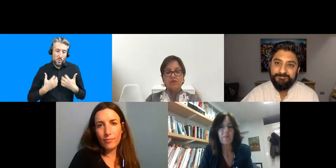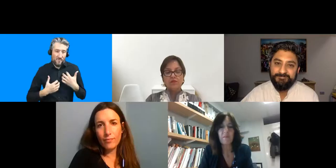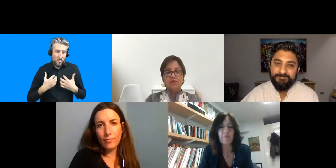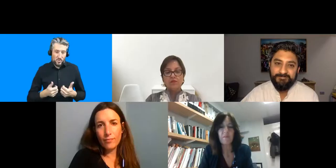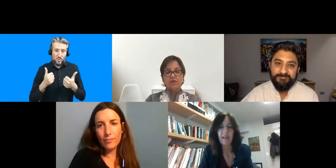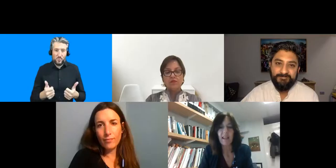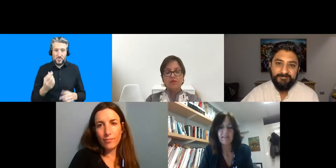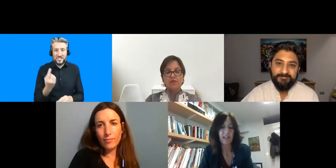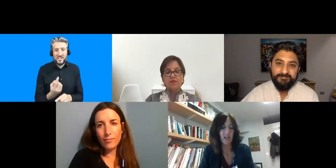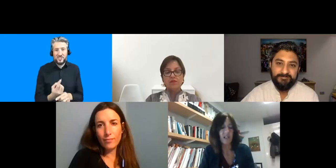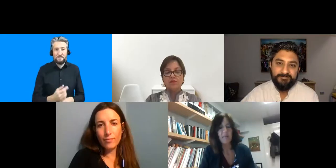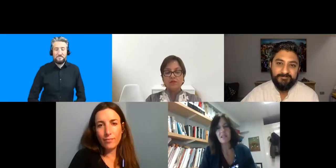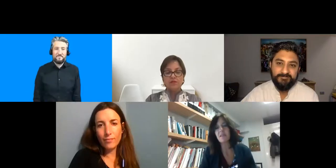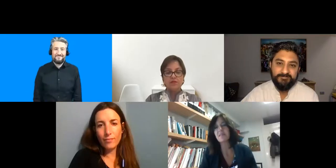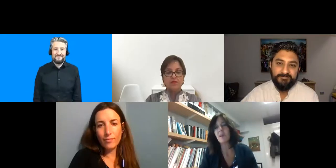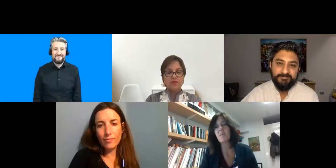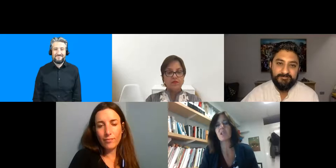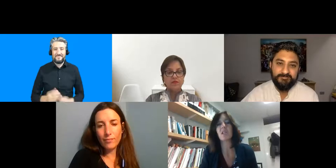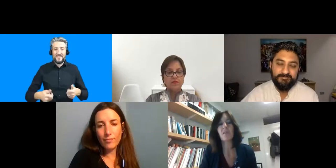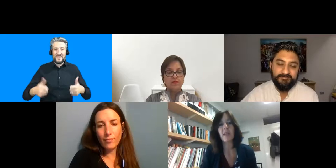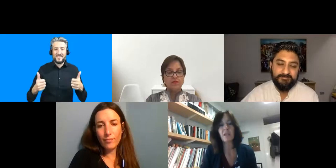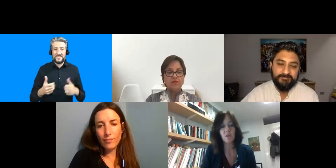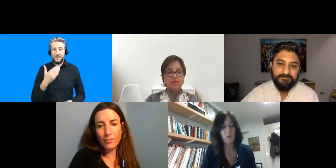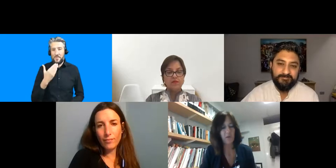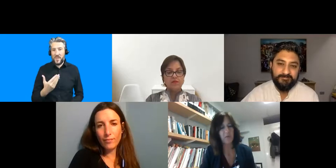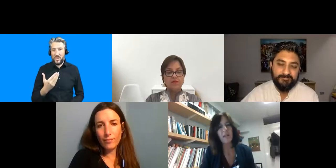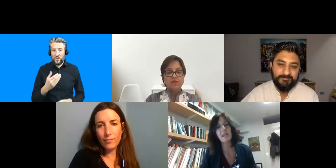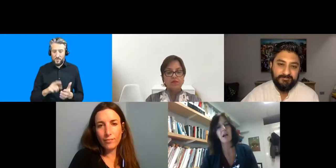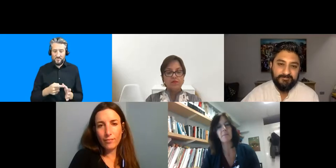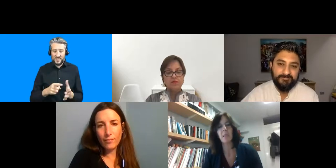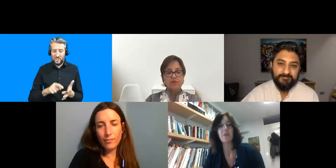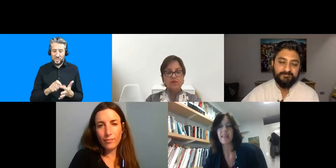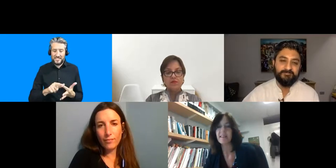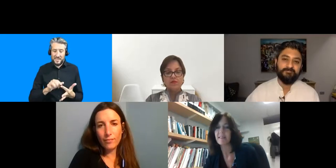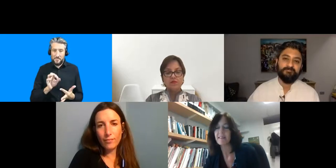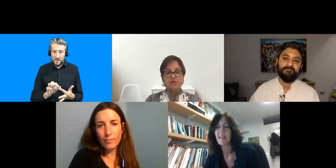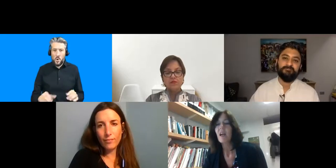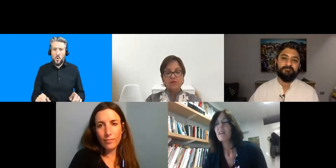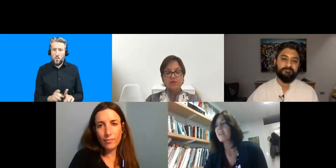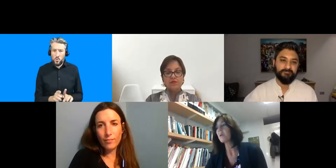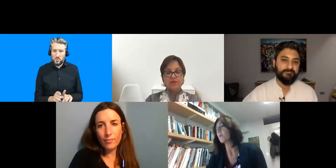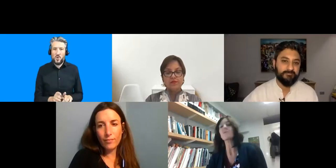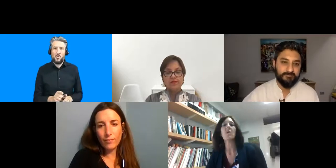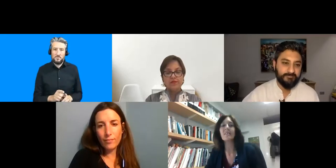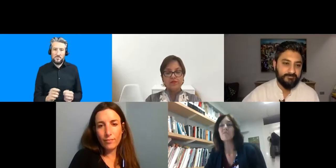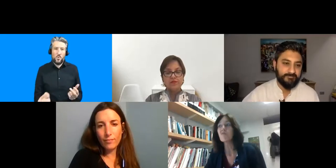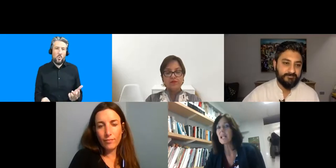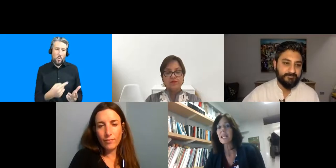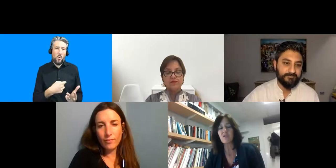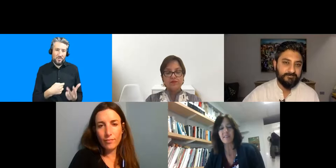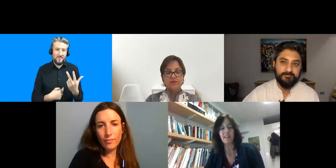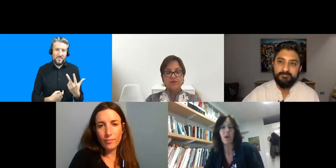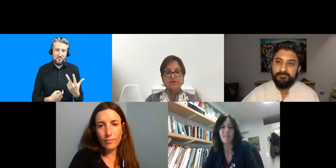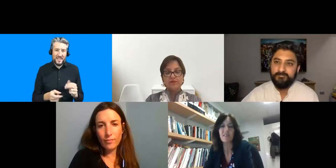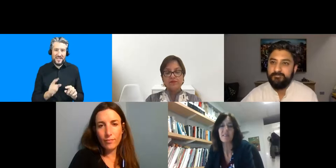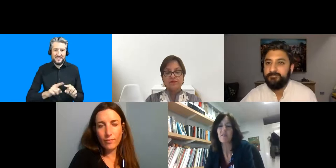fantastic jadeep thank you so much and thank you to all three um presenters so we've got some really